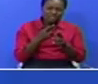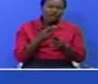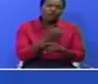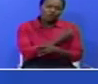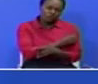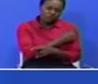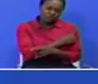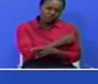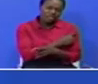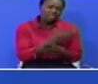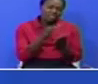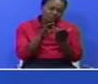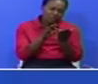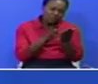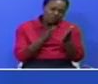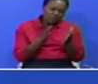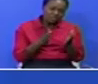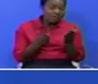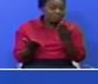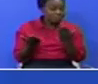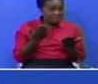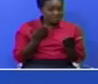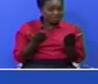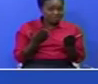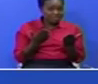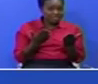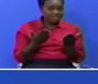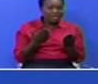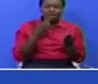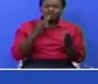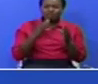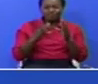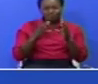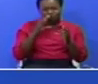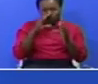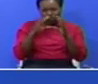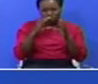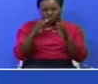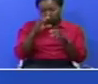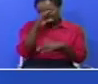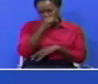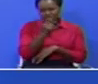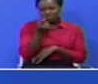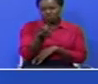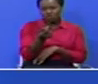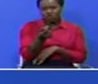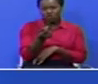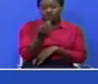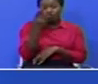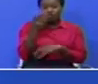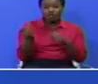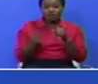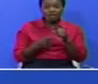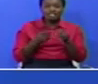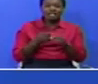of the auditor, it appears there was some bit of miscommunication. If you remember well, the auditor, 4 months after being appointed